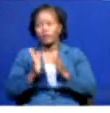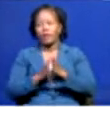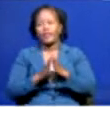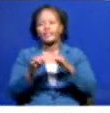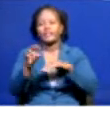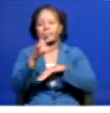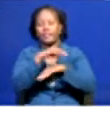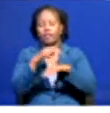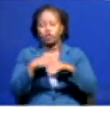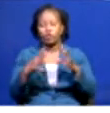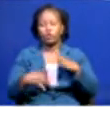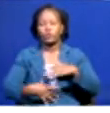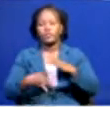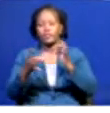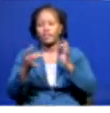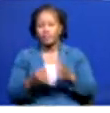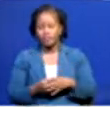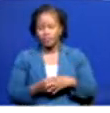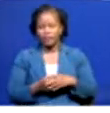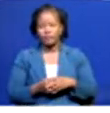national interest.